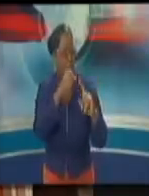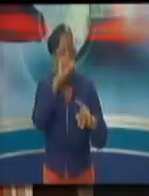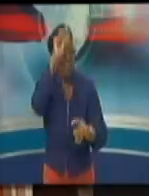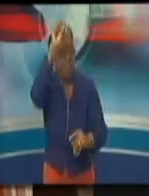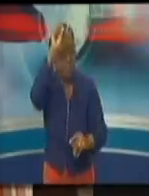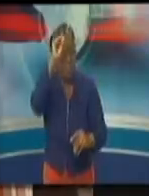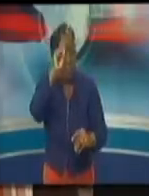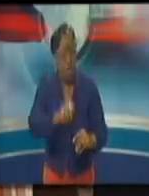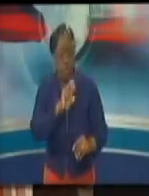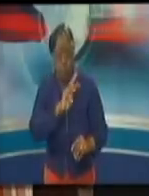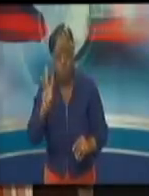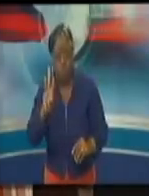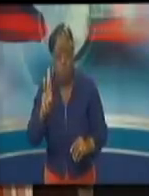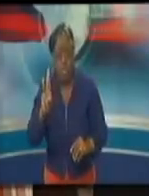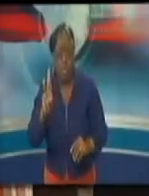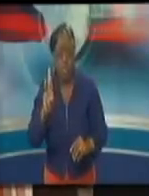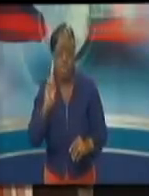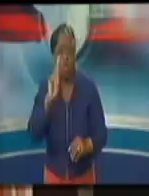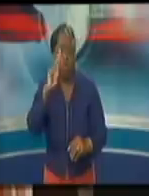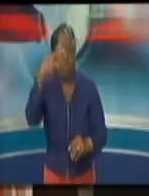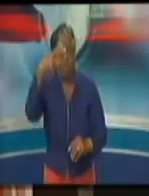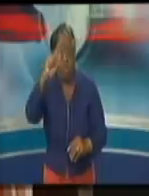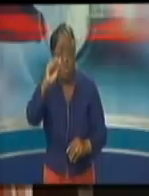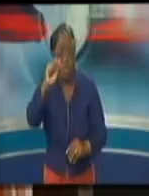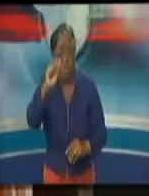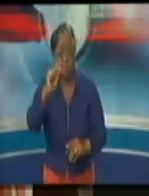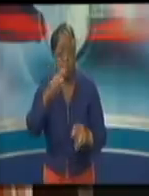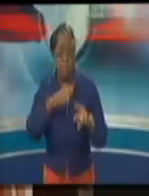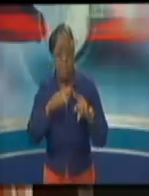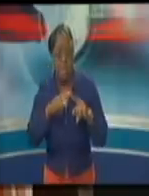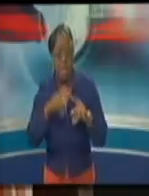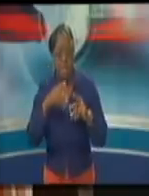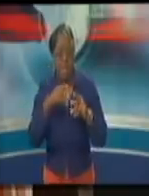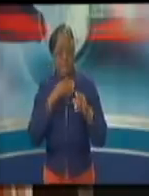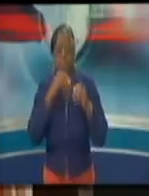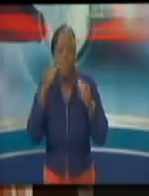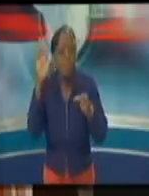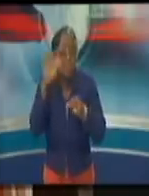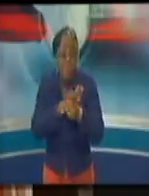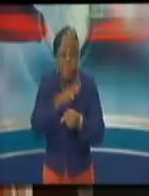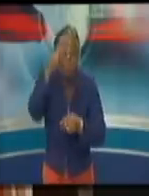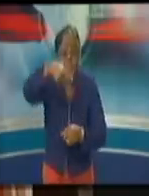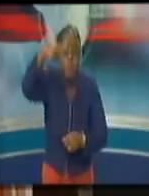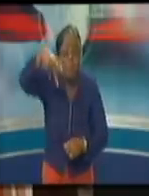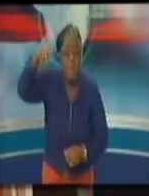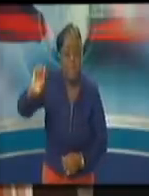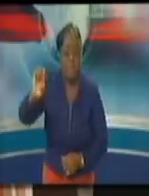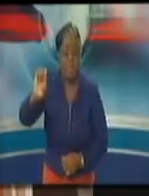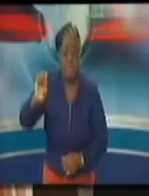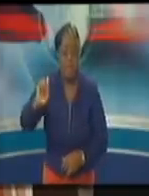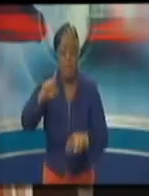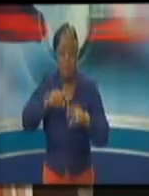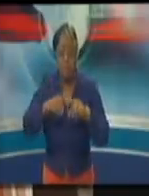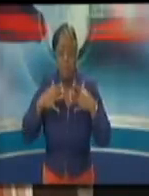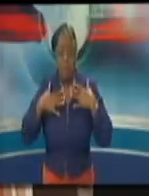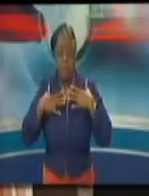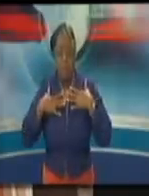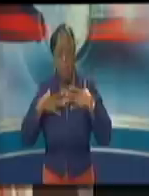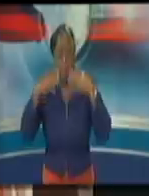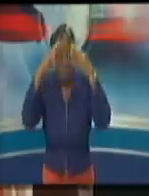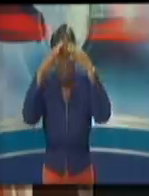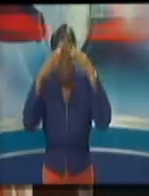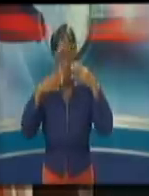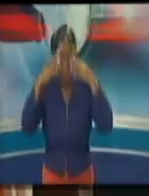Authority indicating that there is a shortage of PPEs. I know that the Minister of Health would have spoken to that, saying that there's